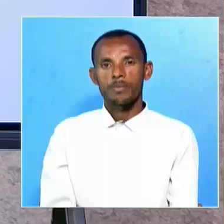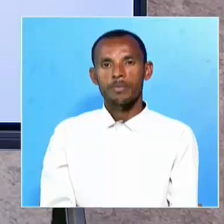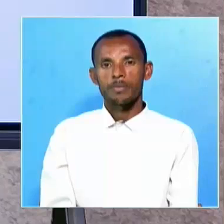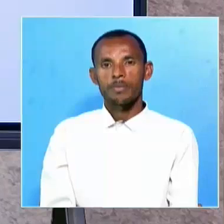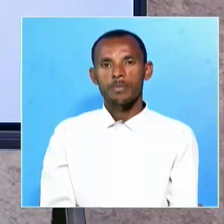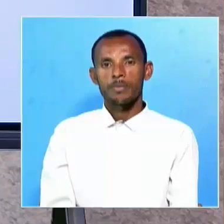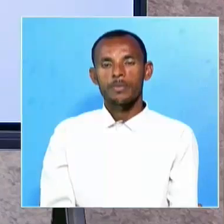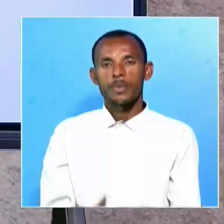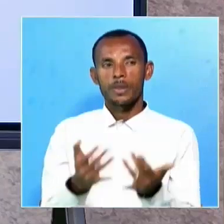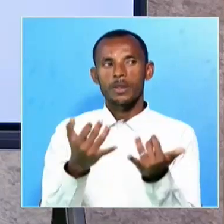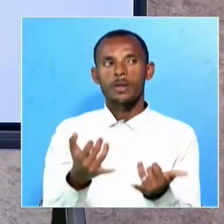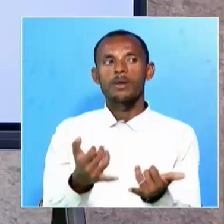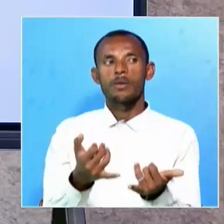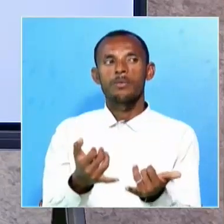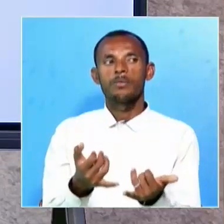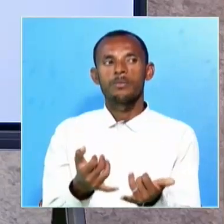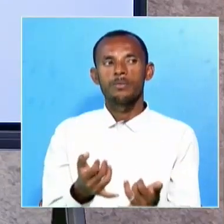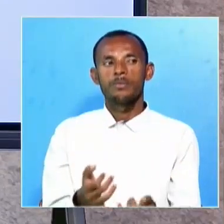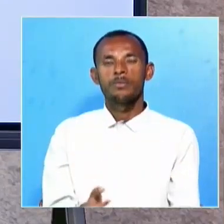Now